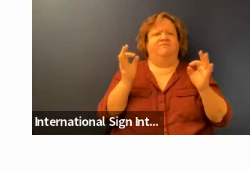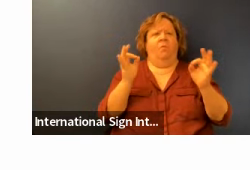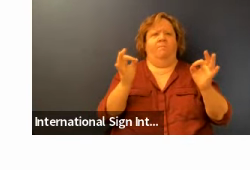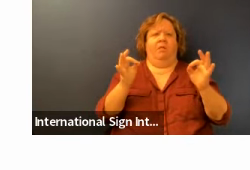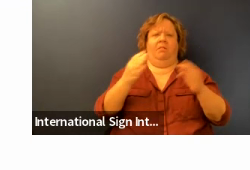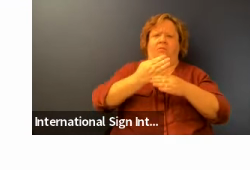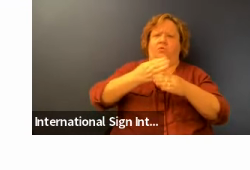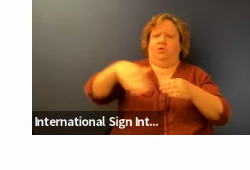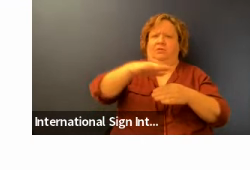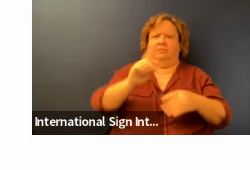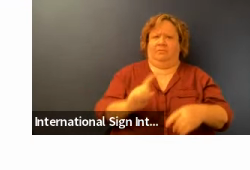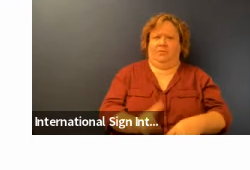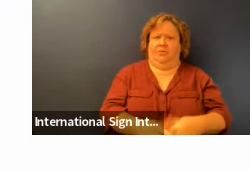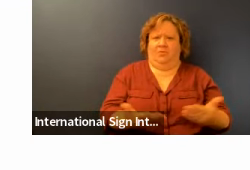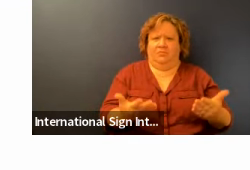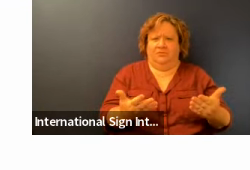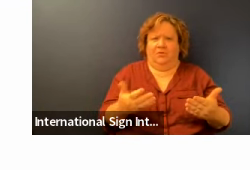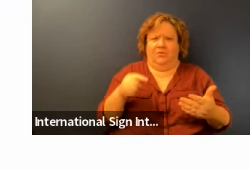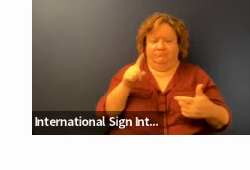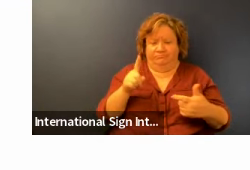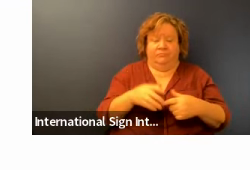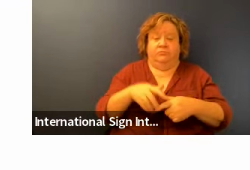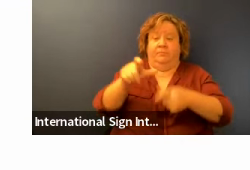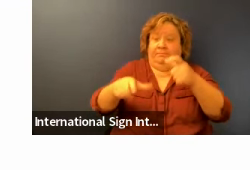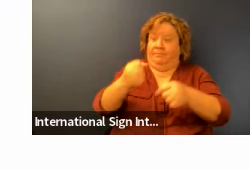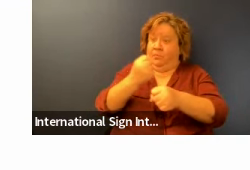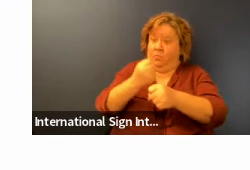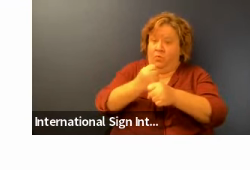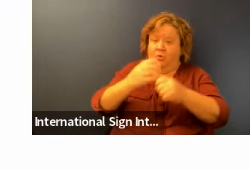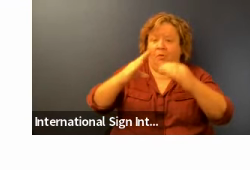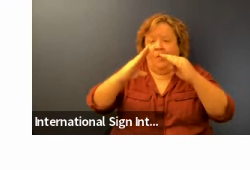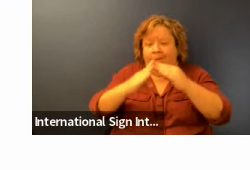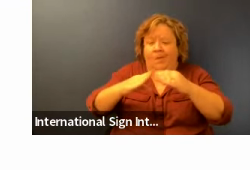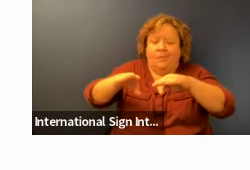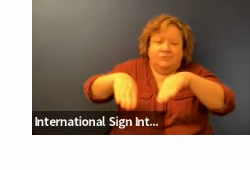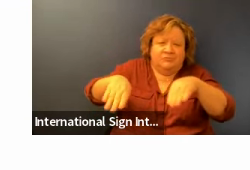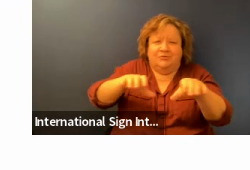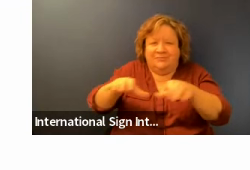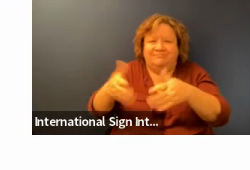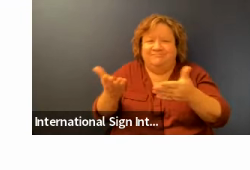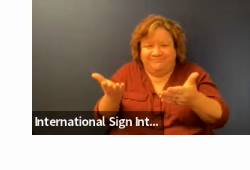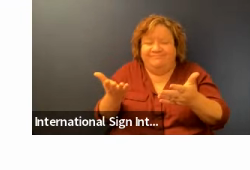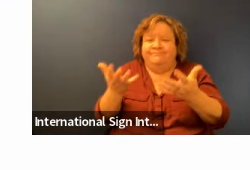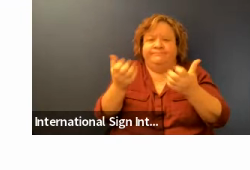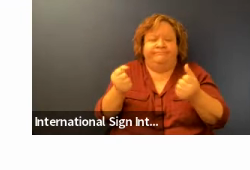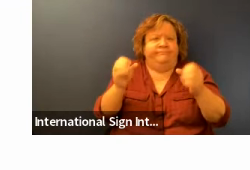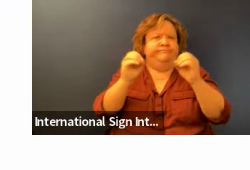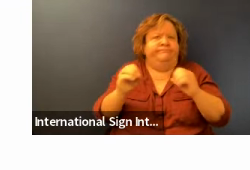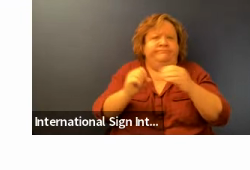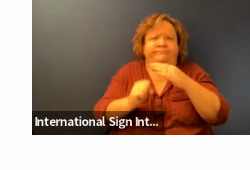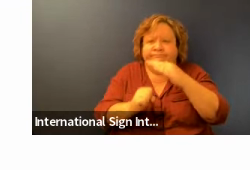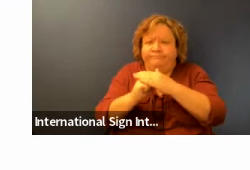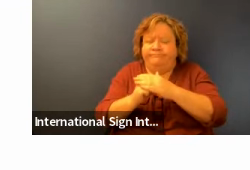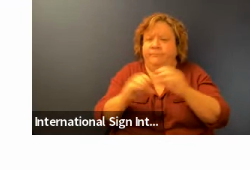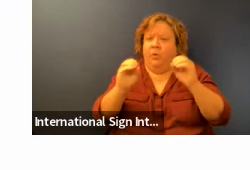the low investment in social protection schemes and system from government. So you'll